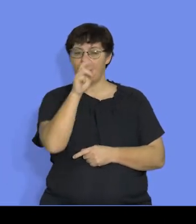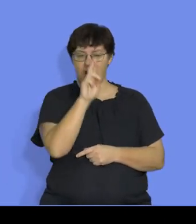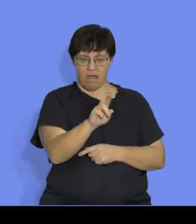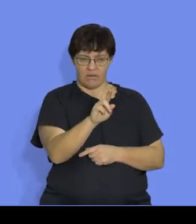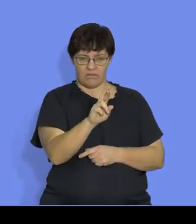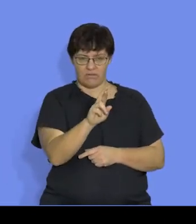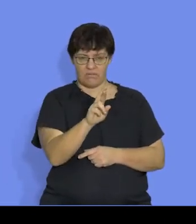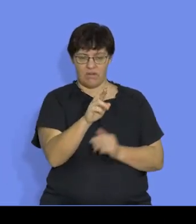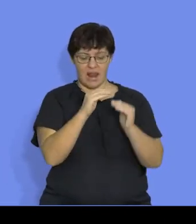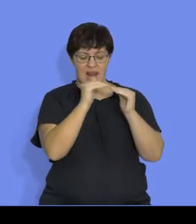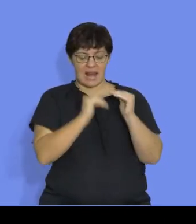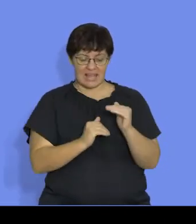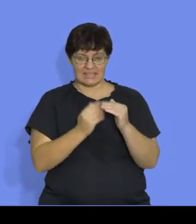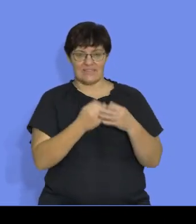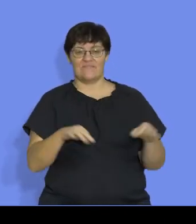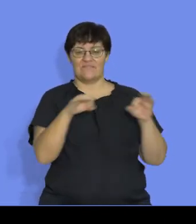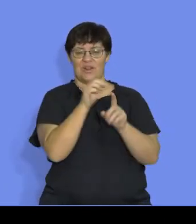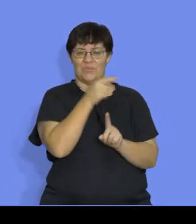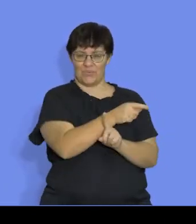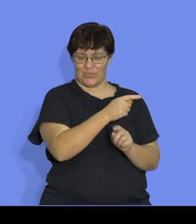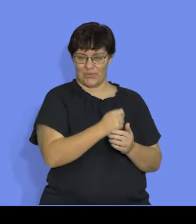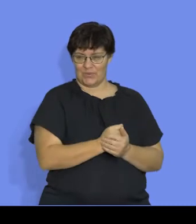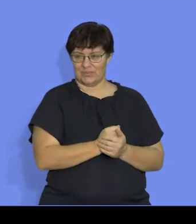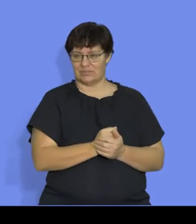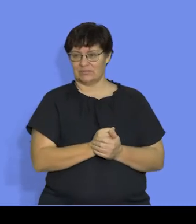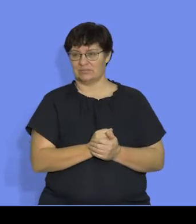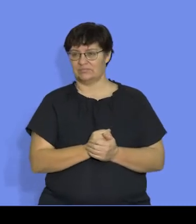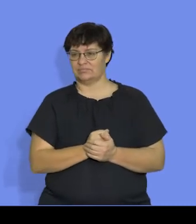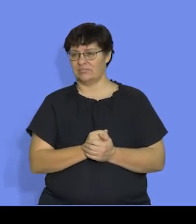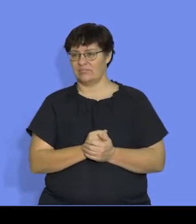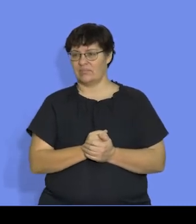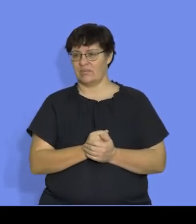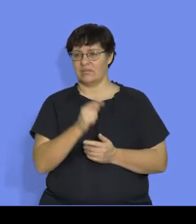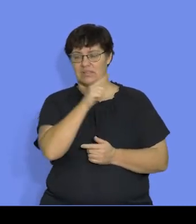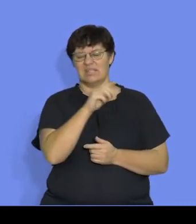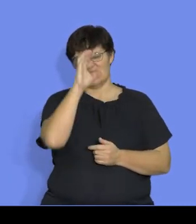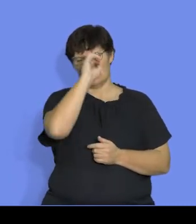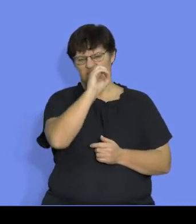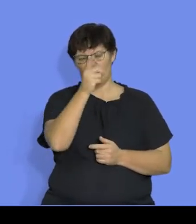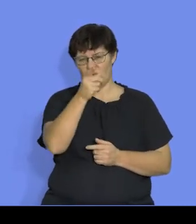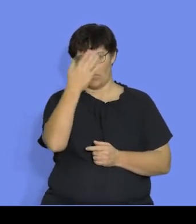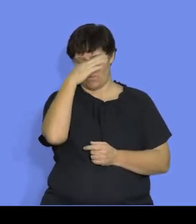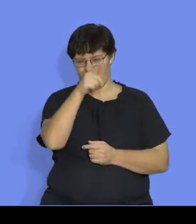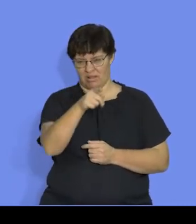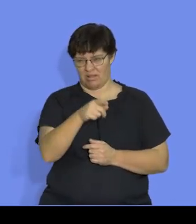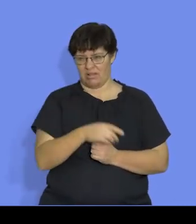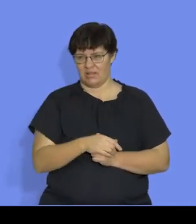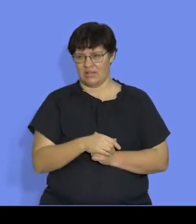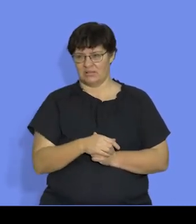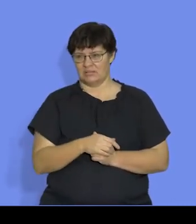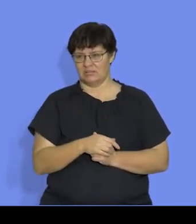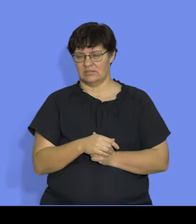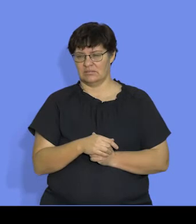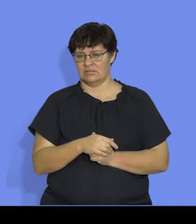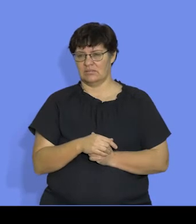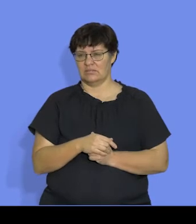of R was 1 less than the term value. So here we can say that there was R to the power of 0, because we know that that has a